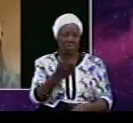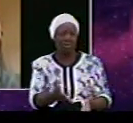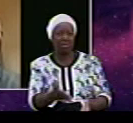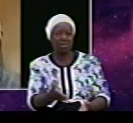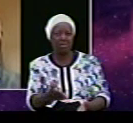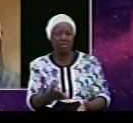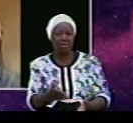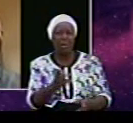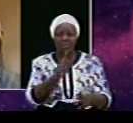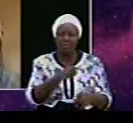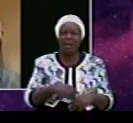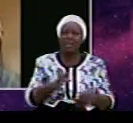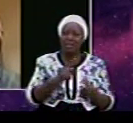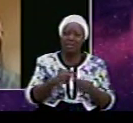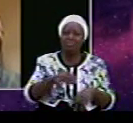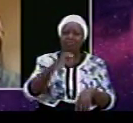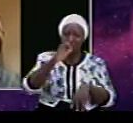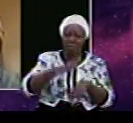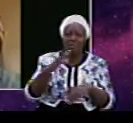Tormented of the devil.